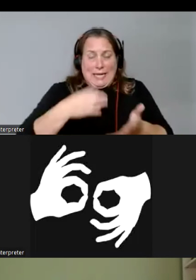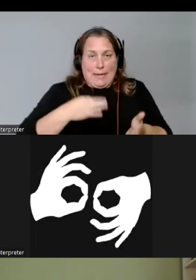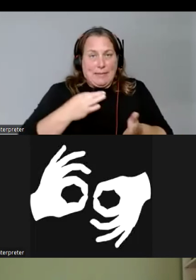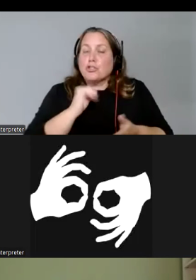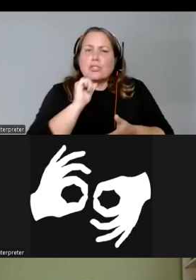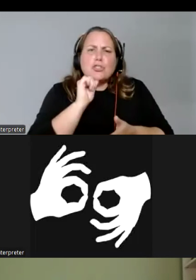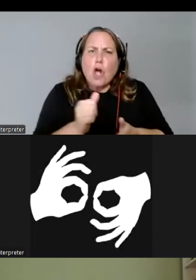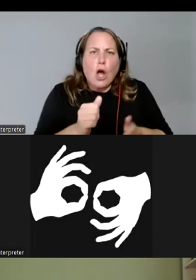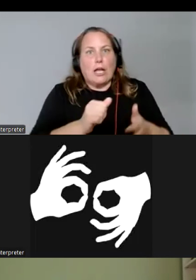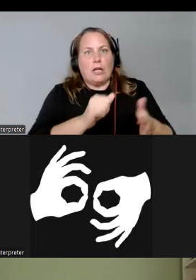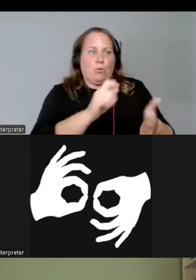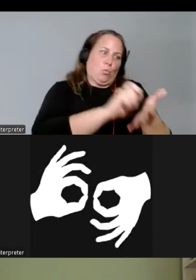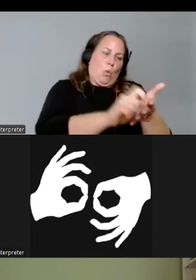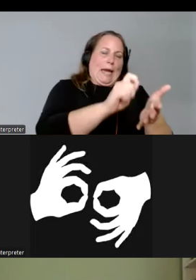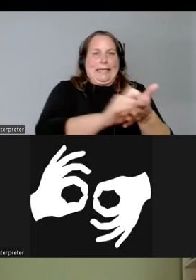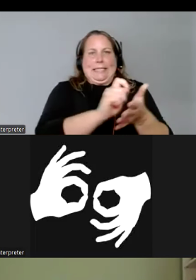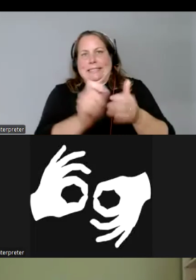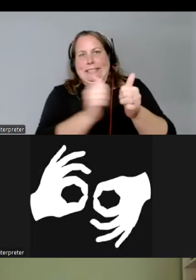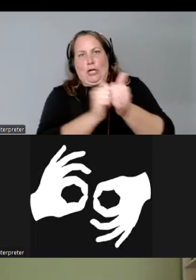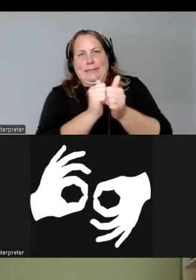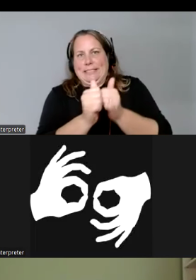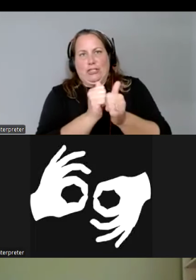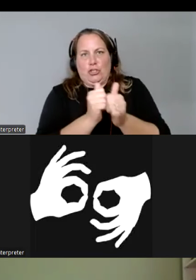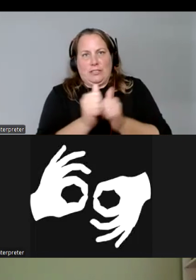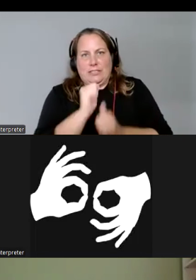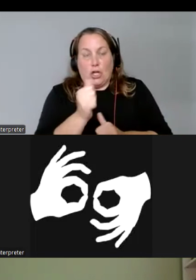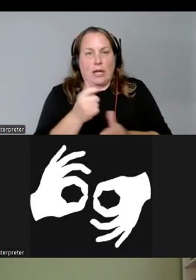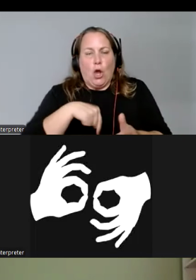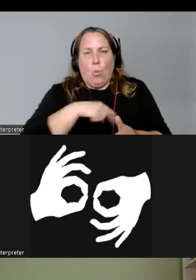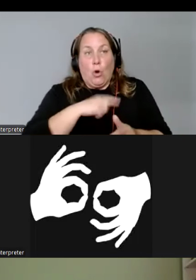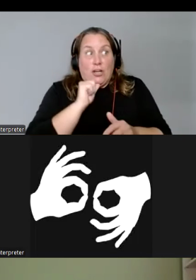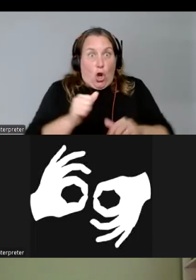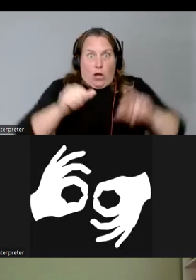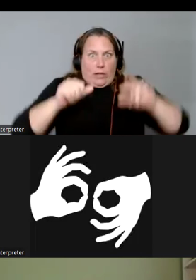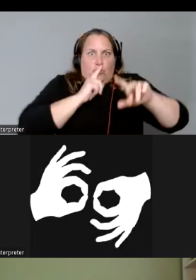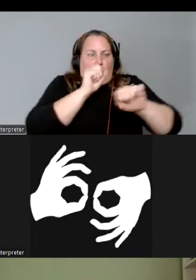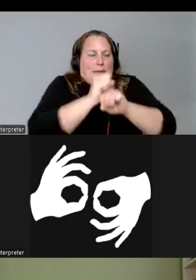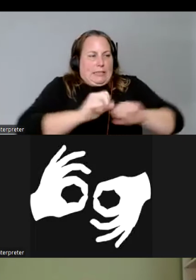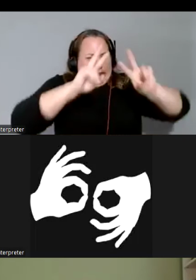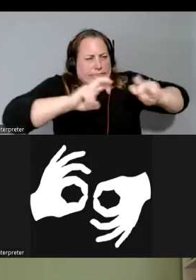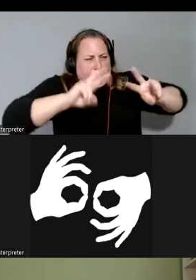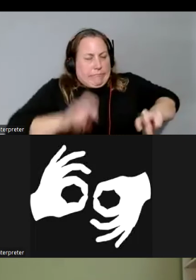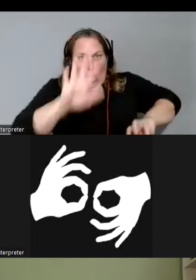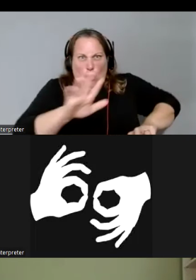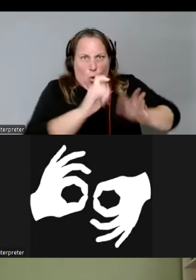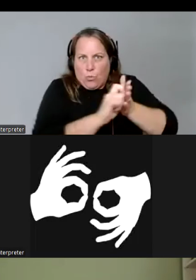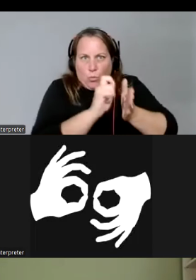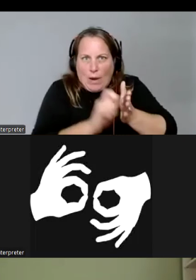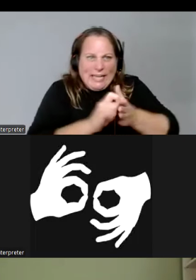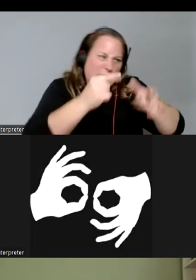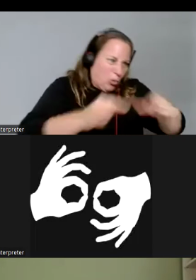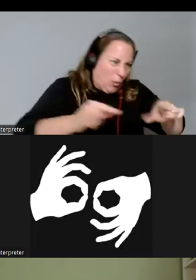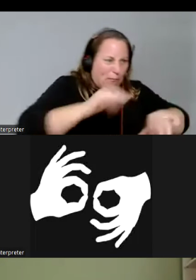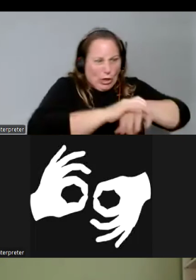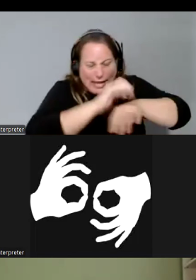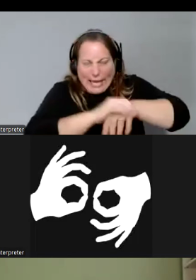to the assessment panel, that we're not assessing the writing, right? Do not worry